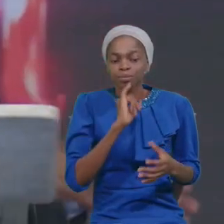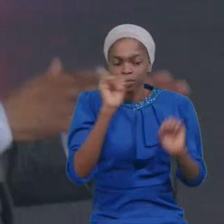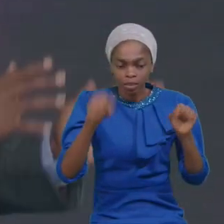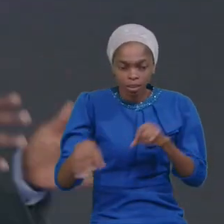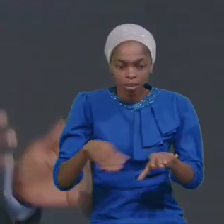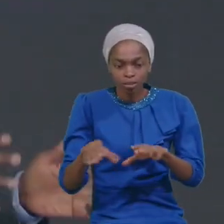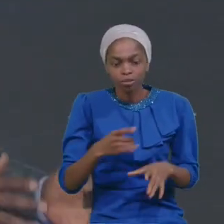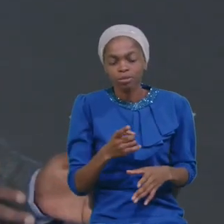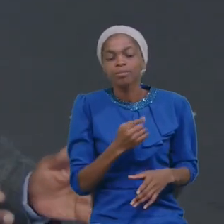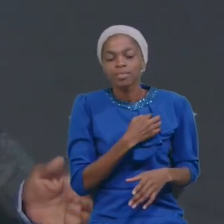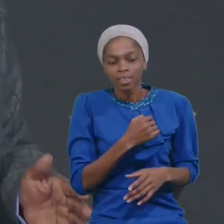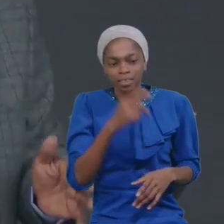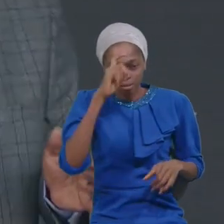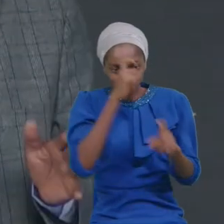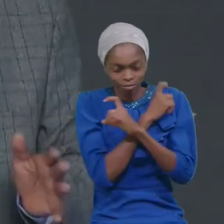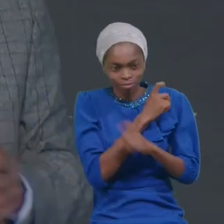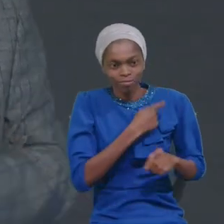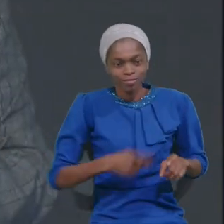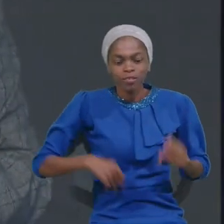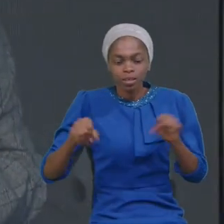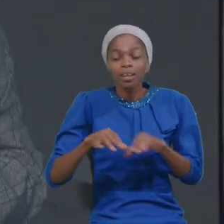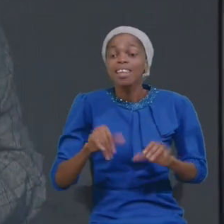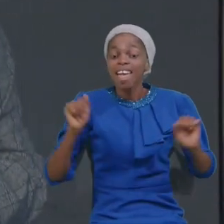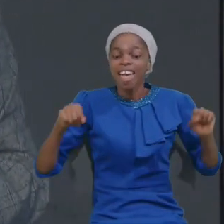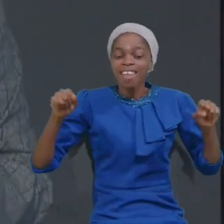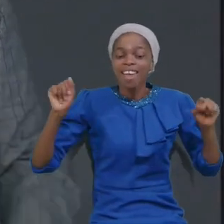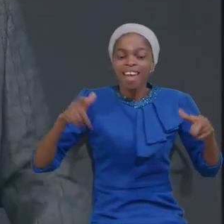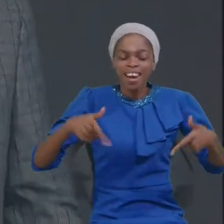the middle of the Red Sea. They discovered